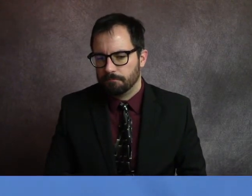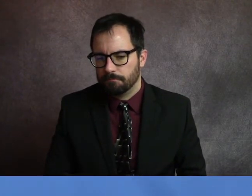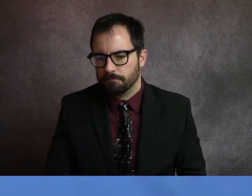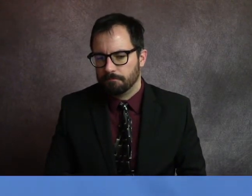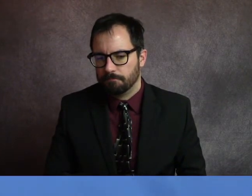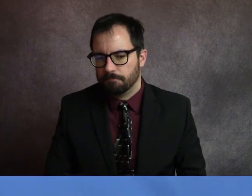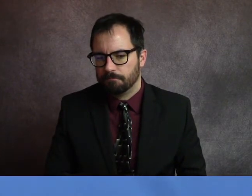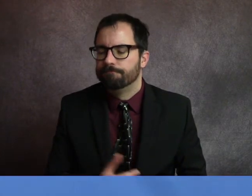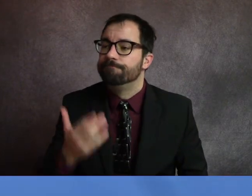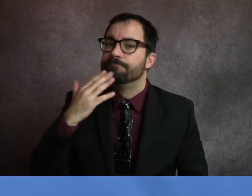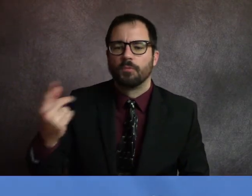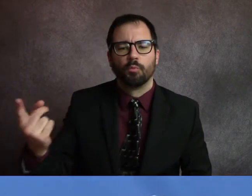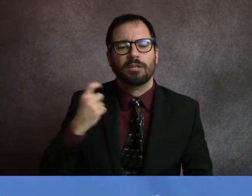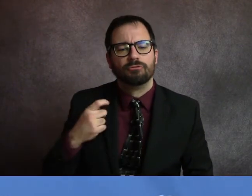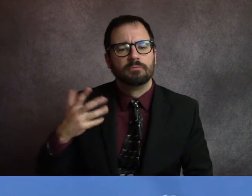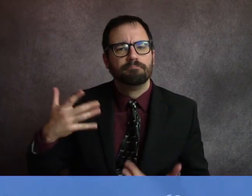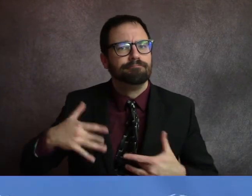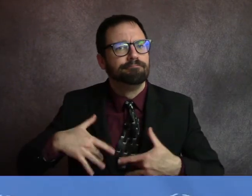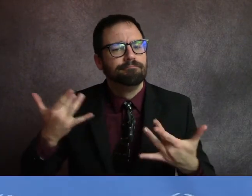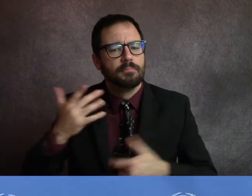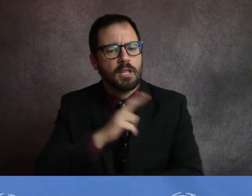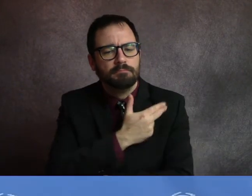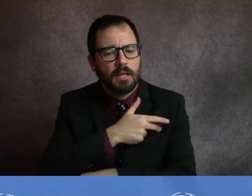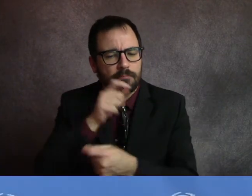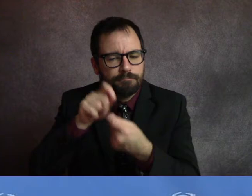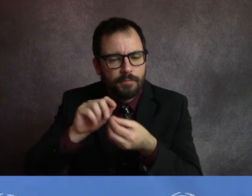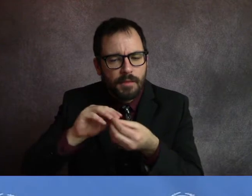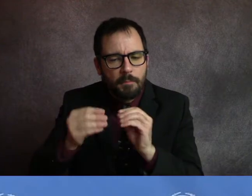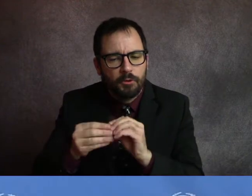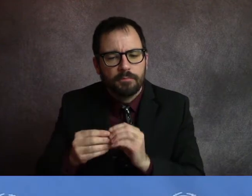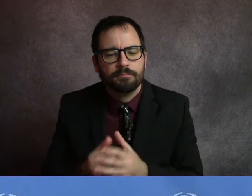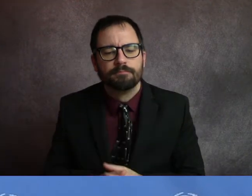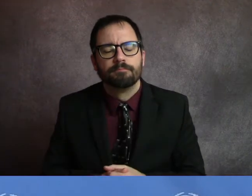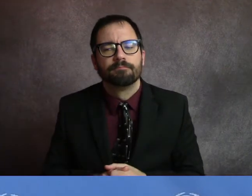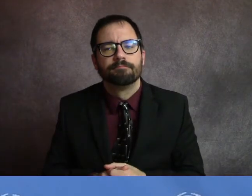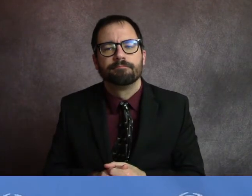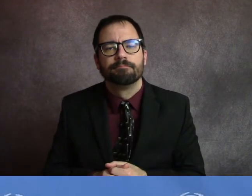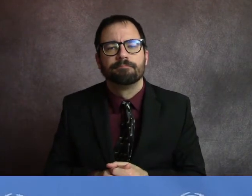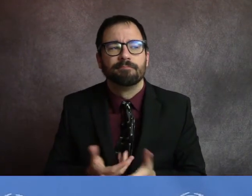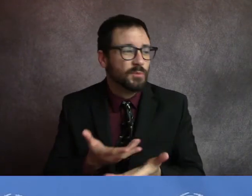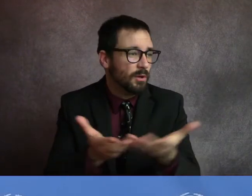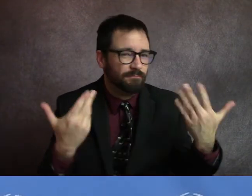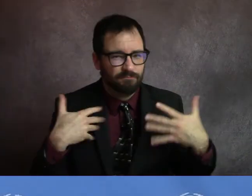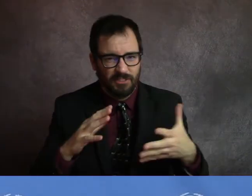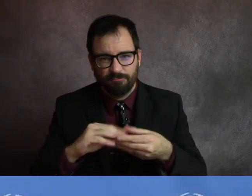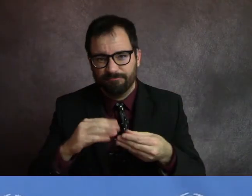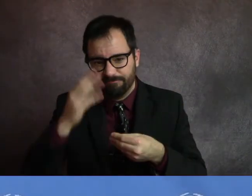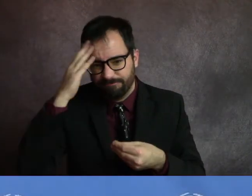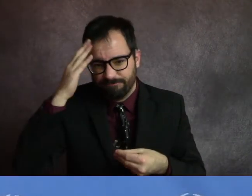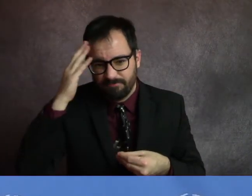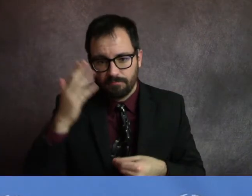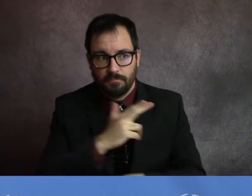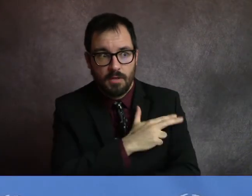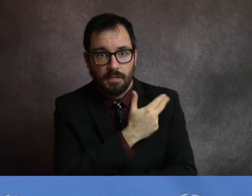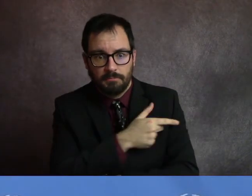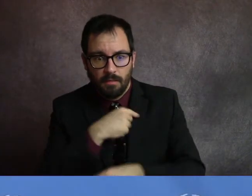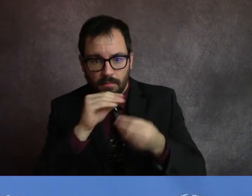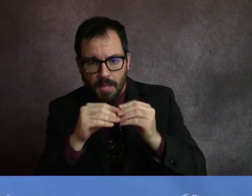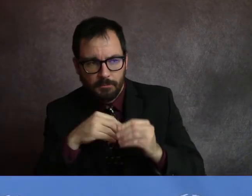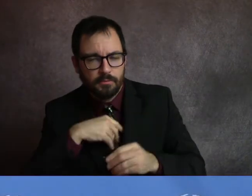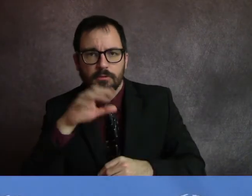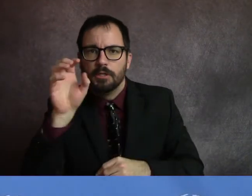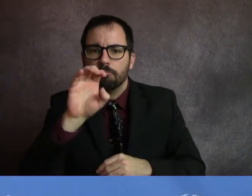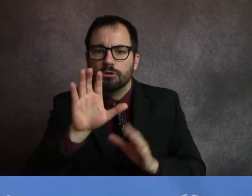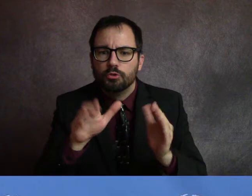Thanks. So the question was, what were the metrics that passed that put us to this place? We've been focused on these hospital metrics, emergency